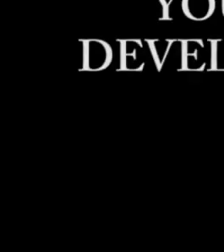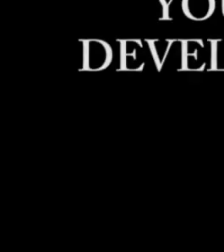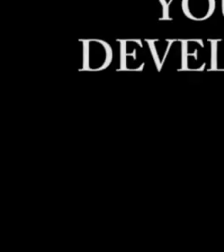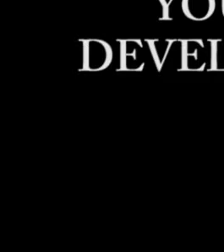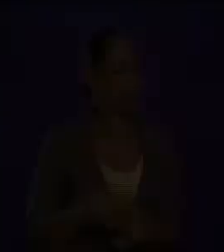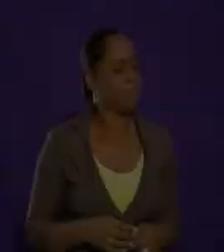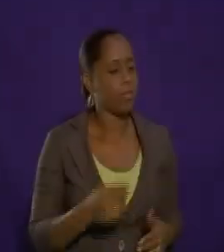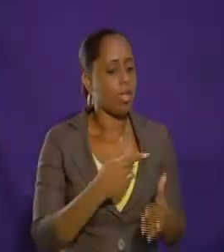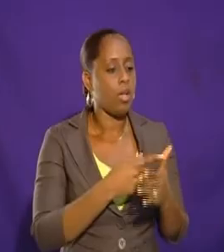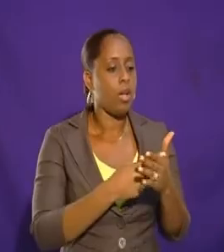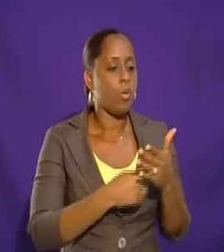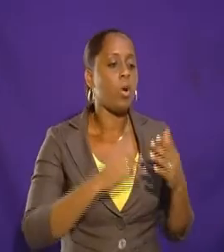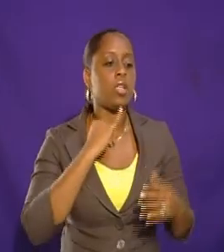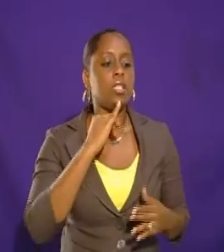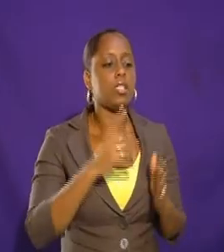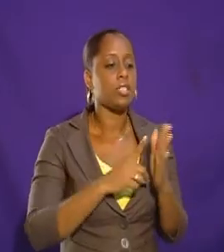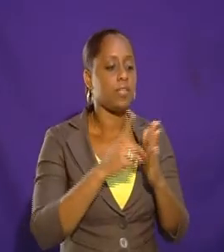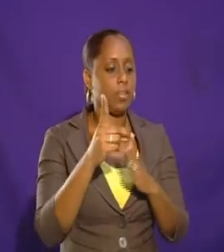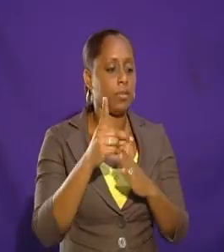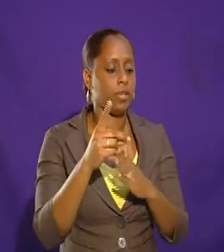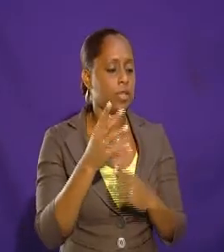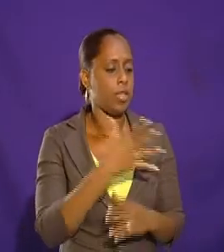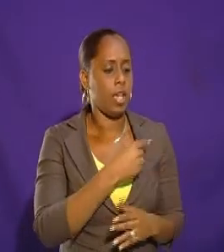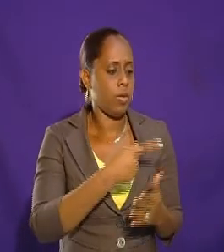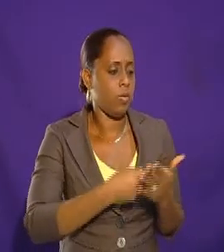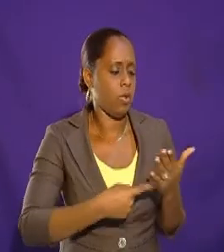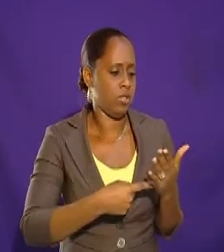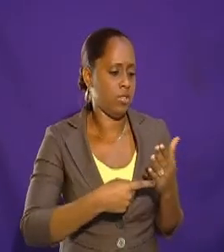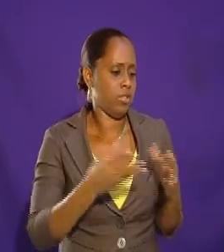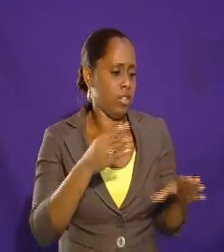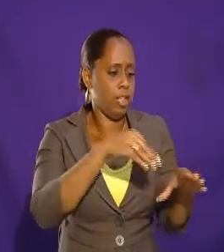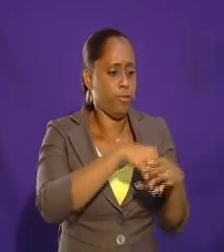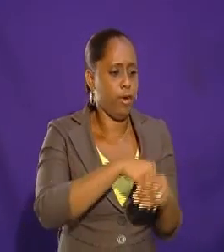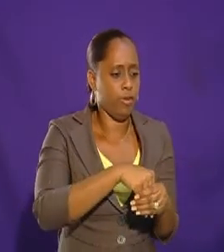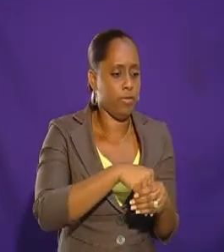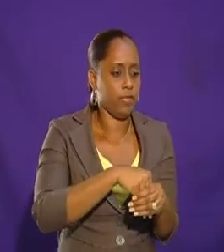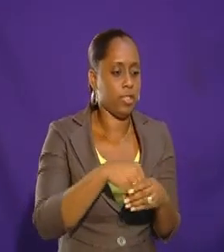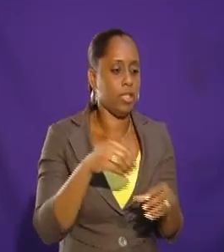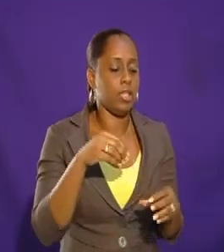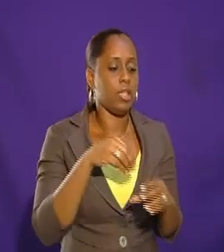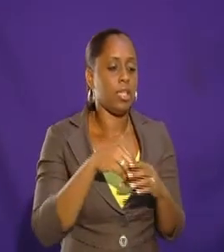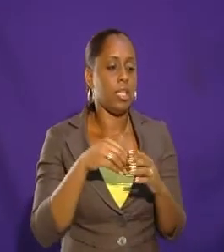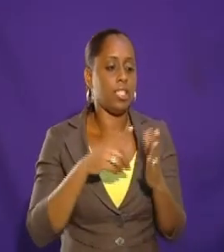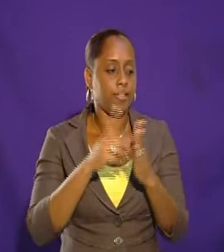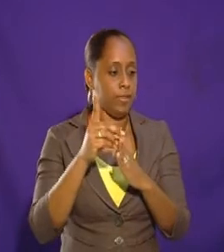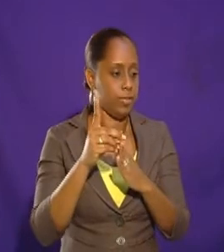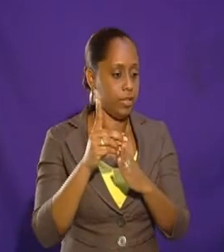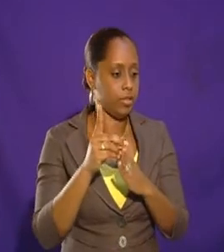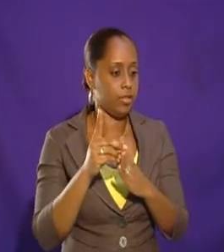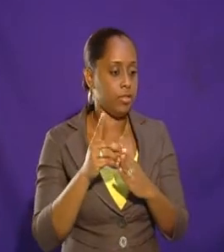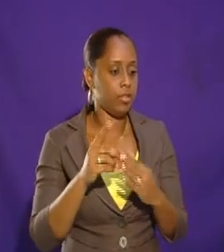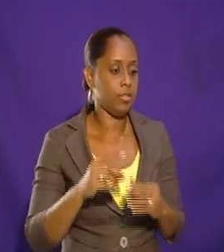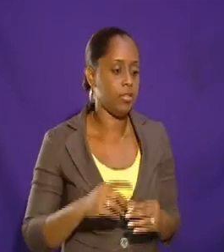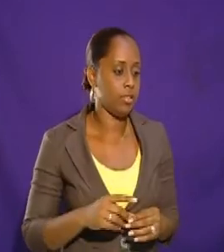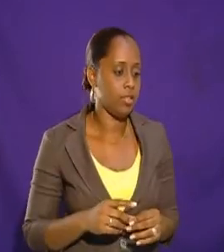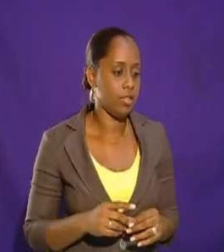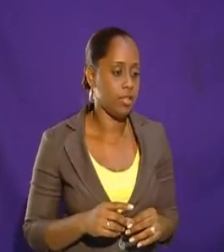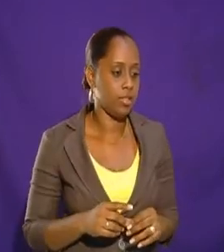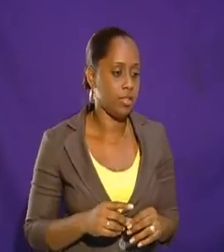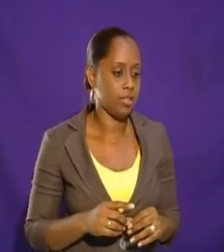review and development. What is development and what does it entail? What is